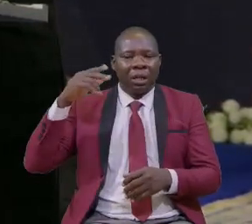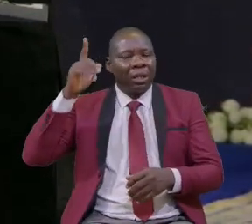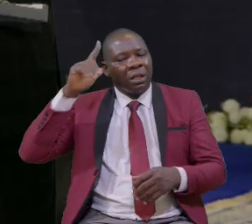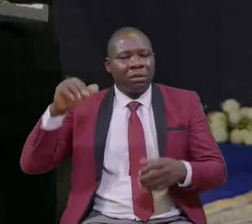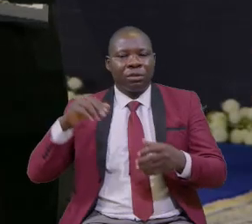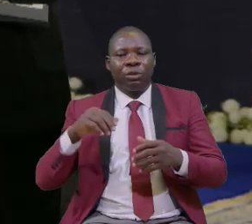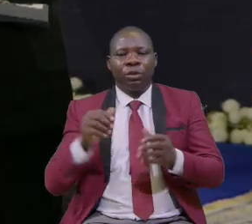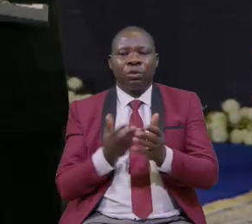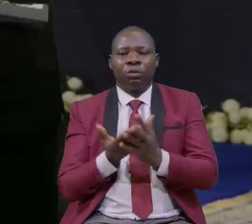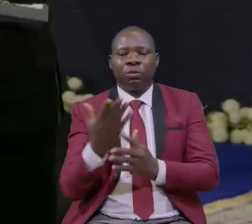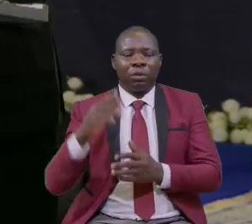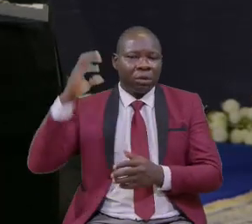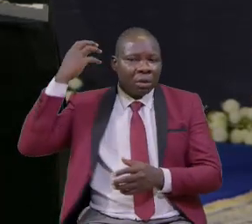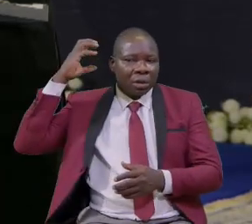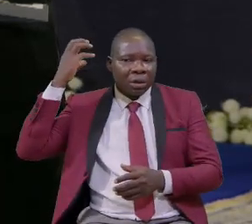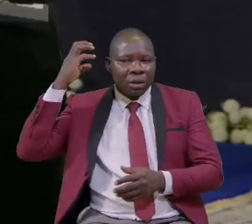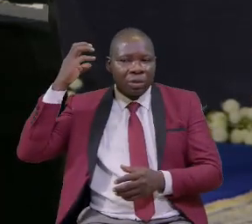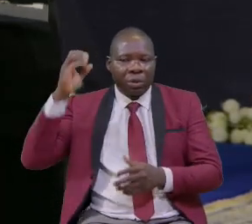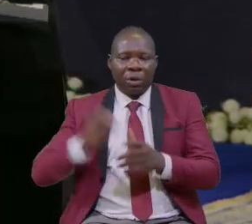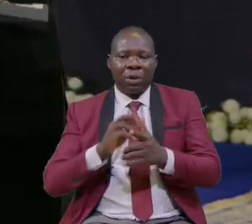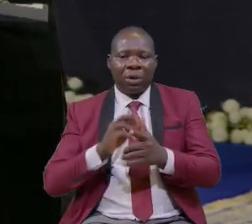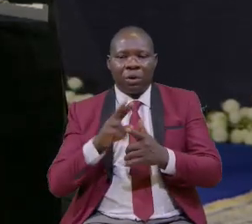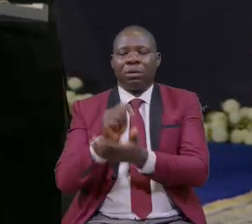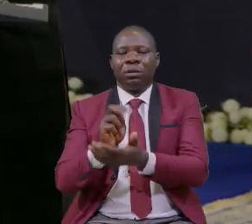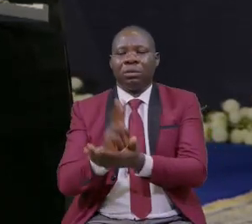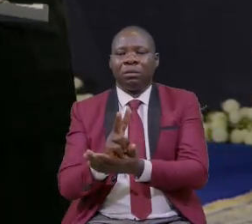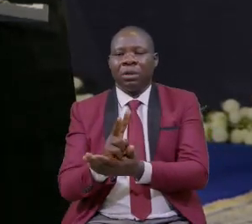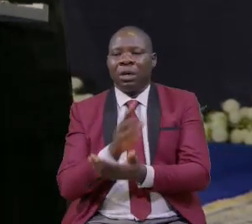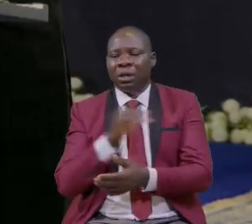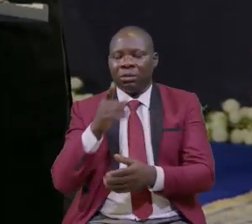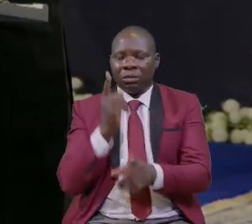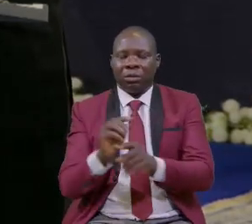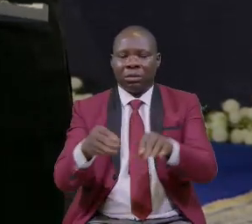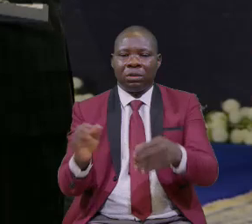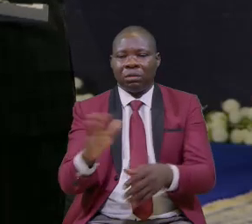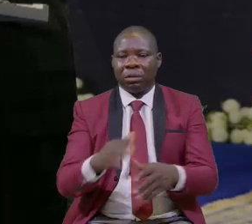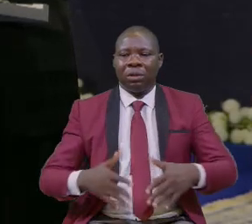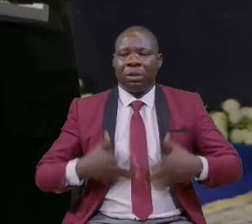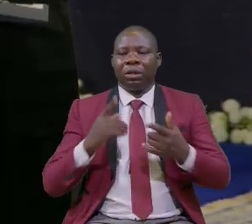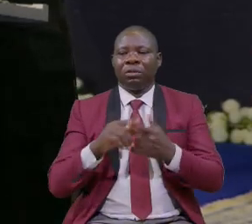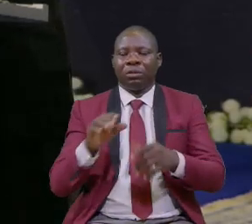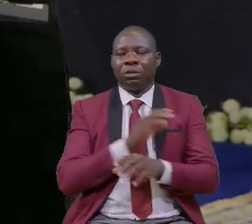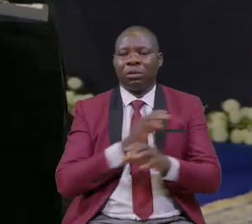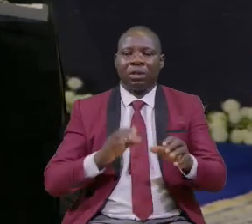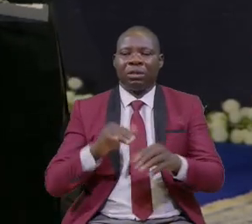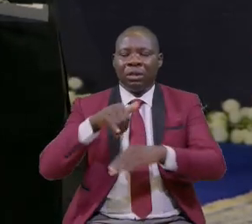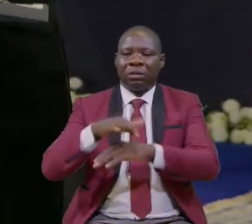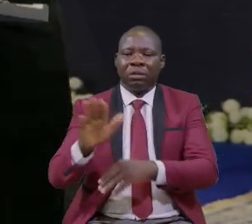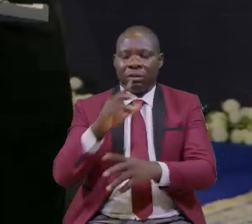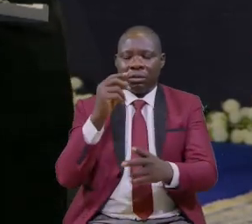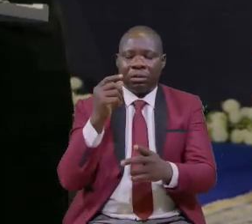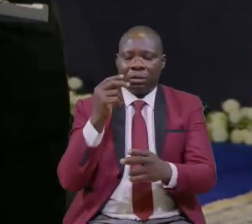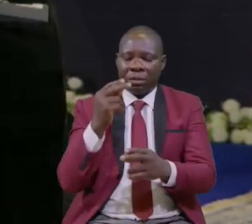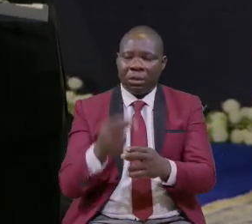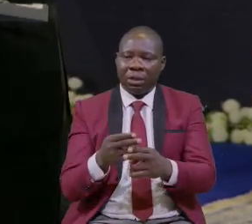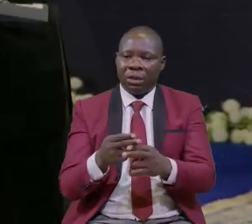or television and you just gave your life to Christ, send your name, please, your phone